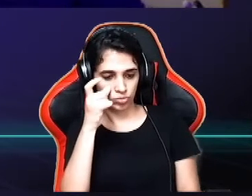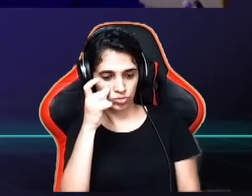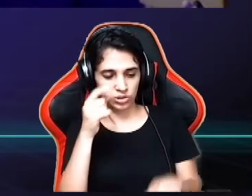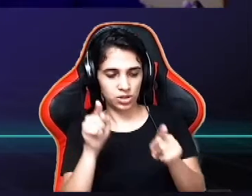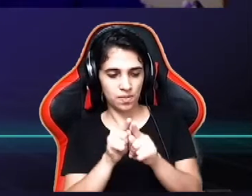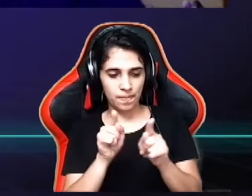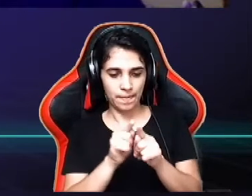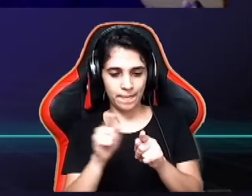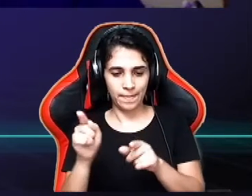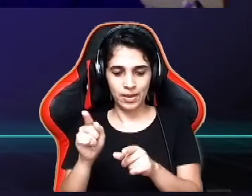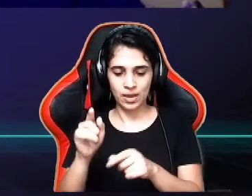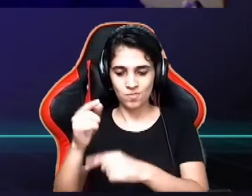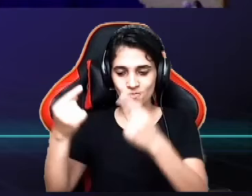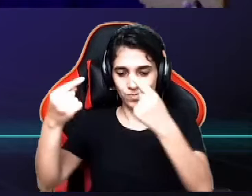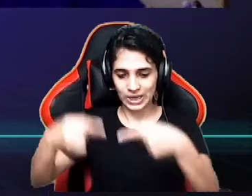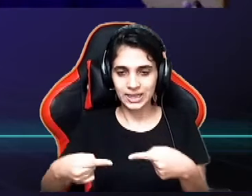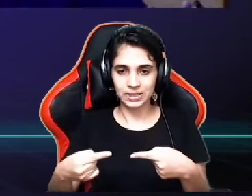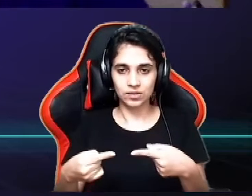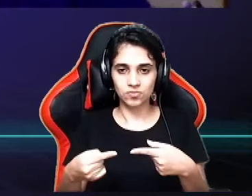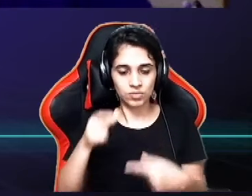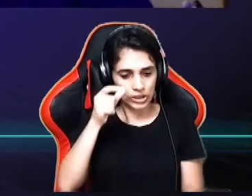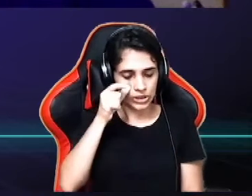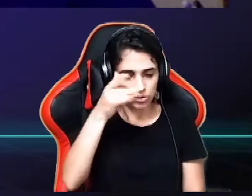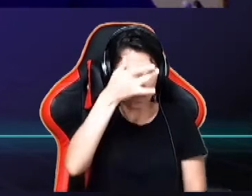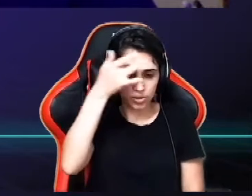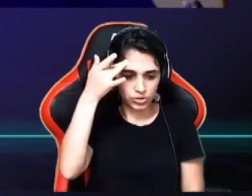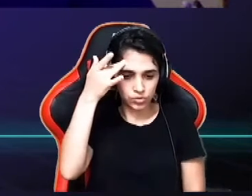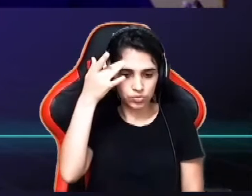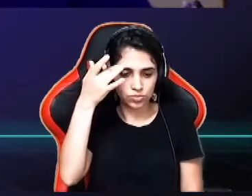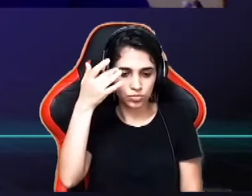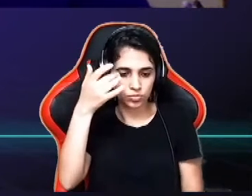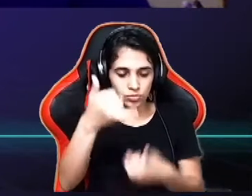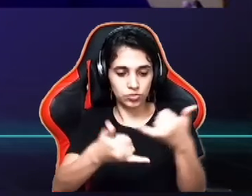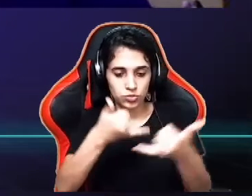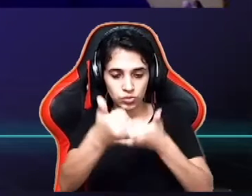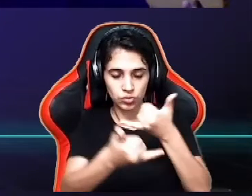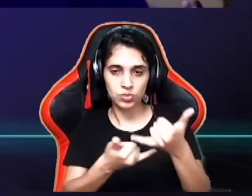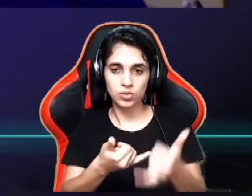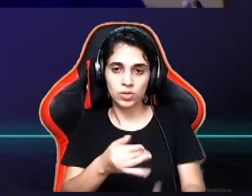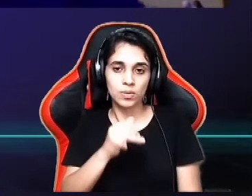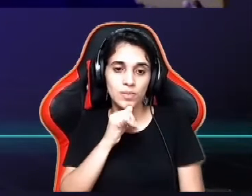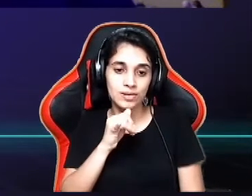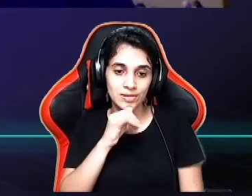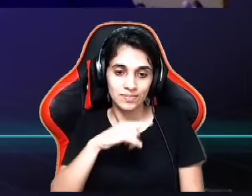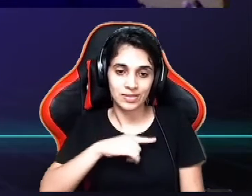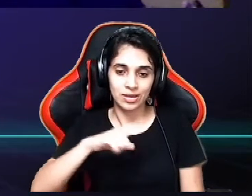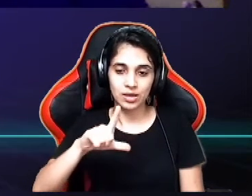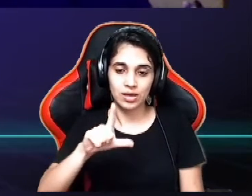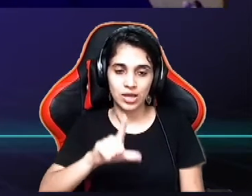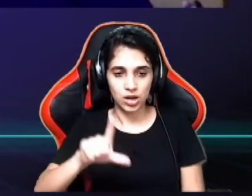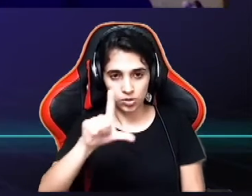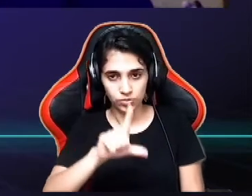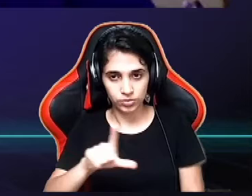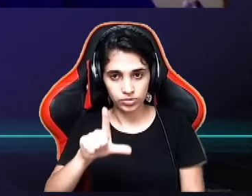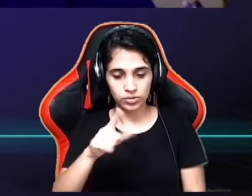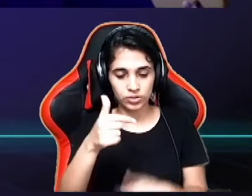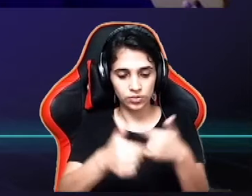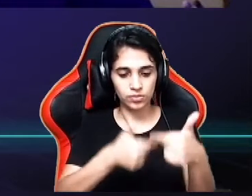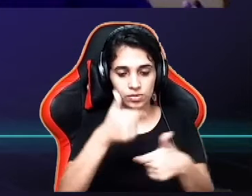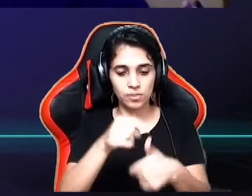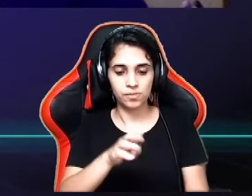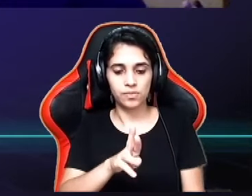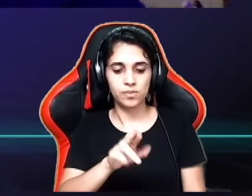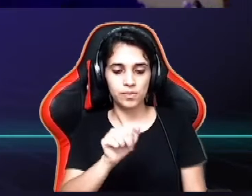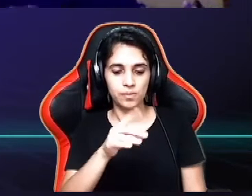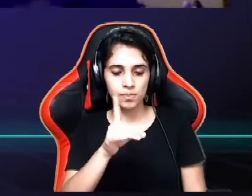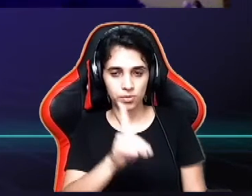competitive matches, following people that somehow are in the gaming world. Loud, we can mention,